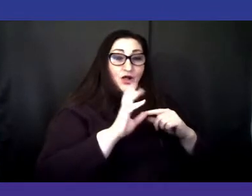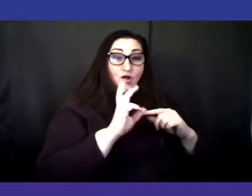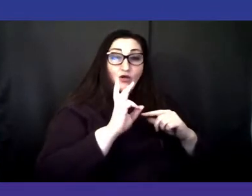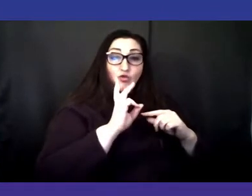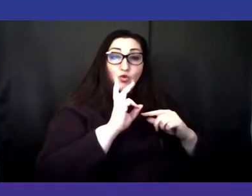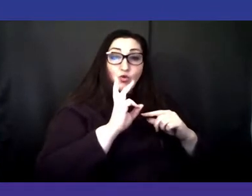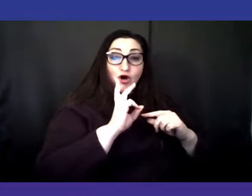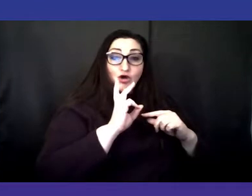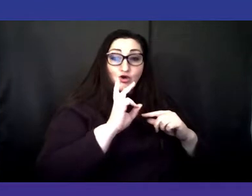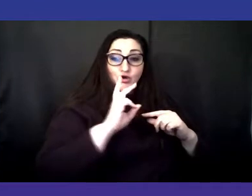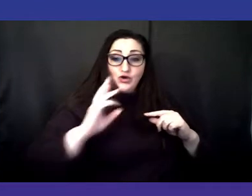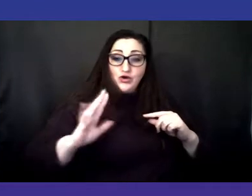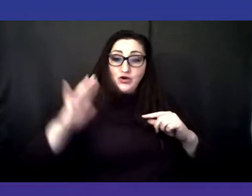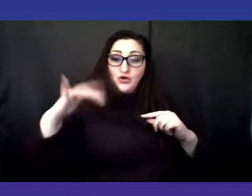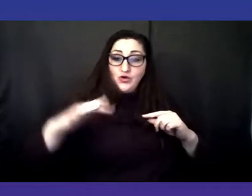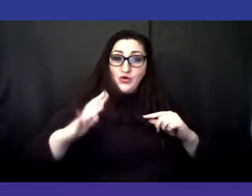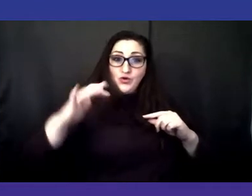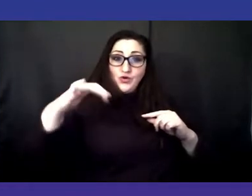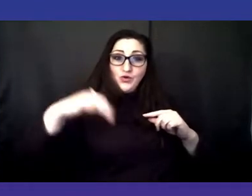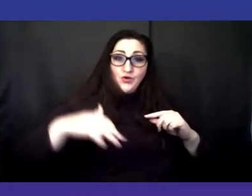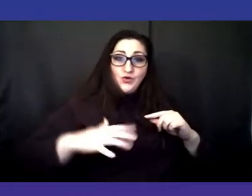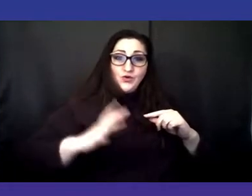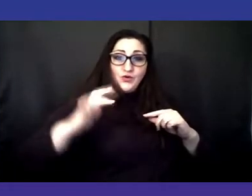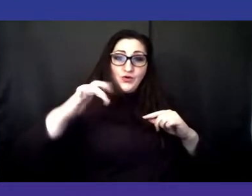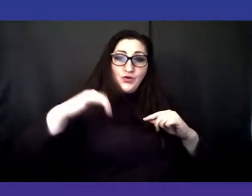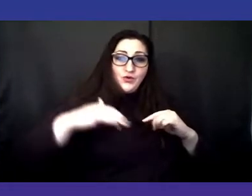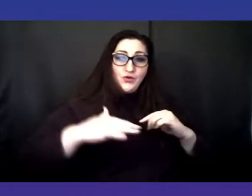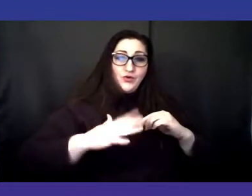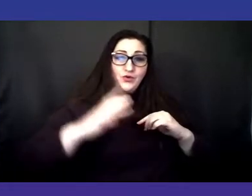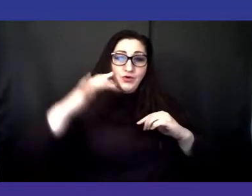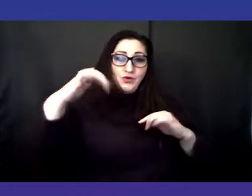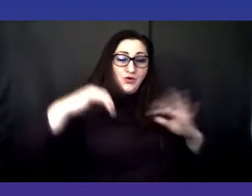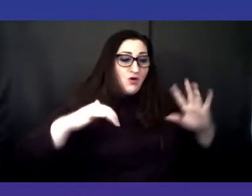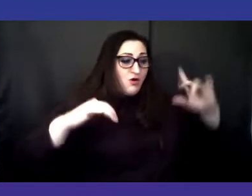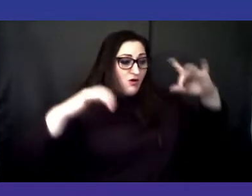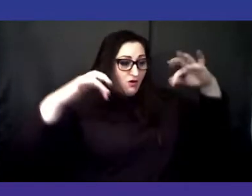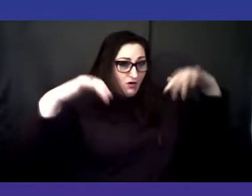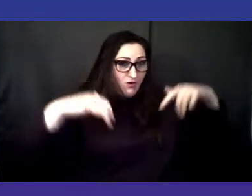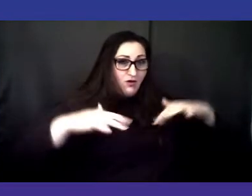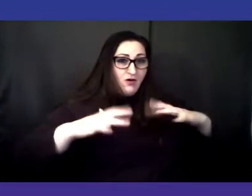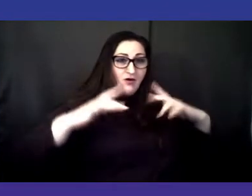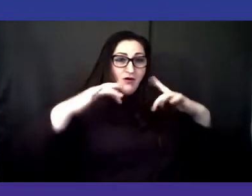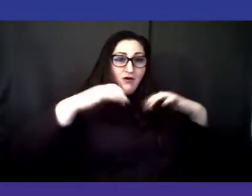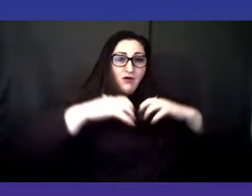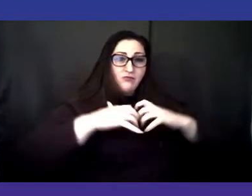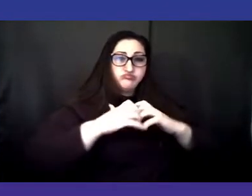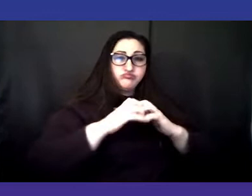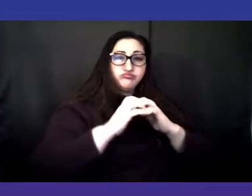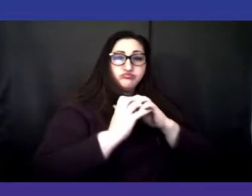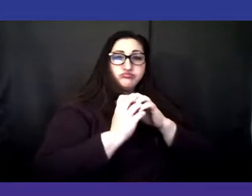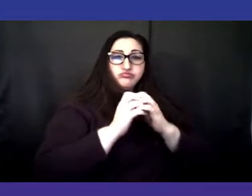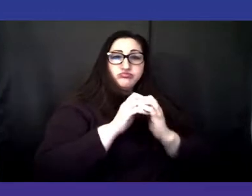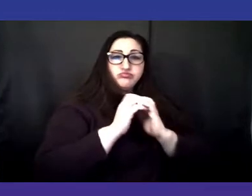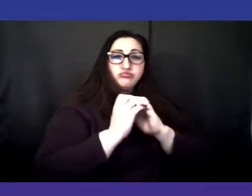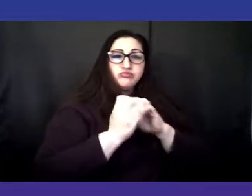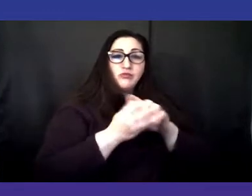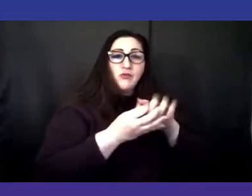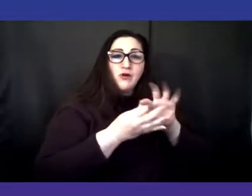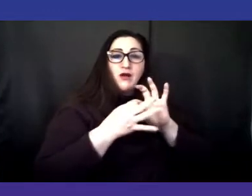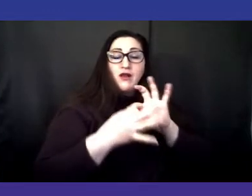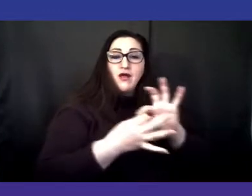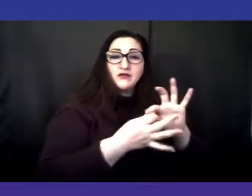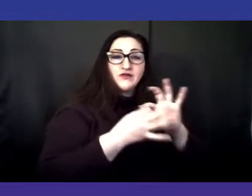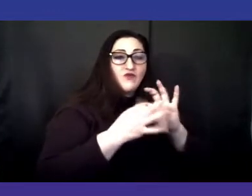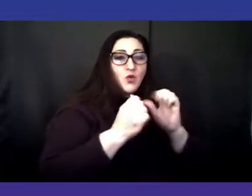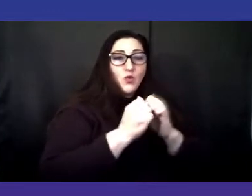creating, I guess, with each other without the boundaries and barriers, with better understanding of each